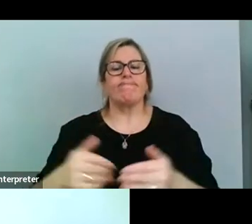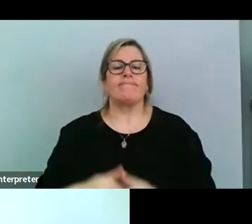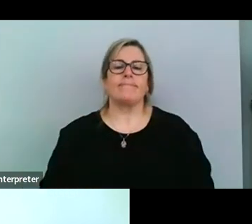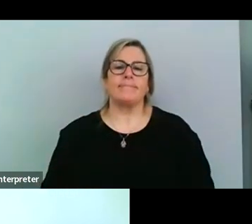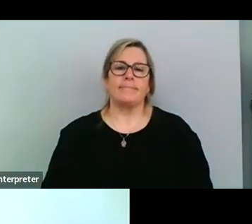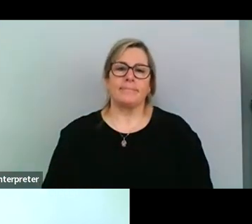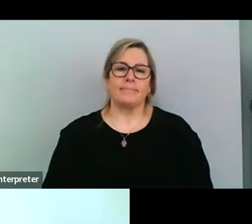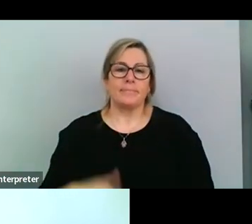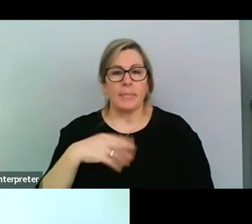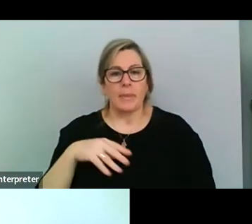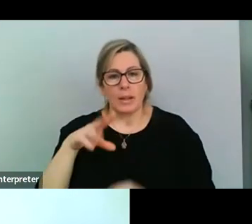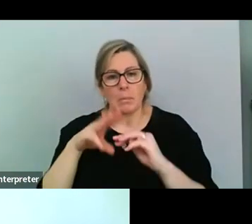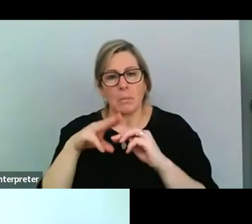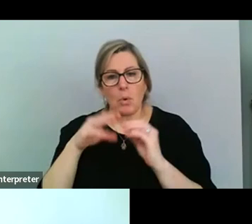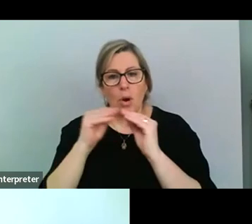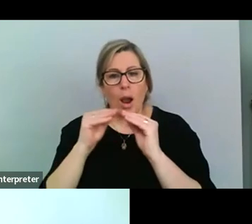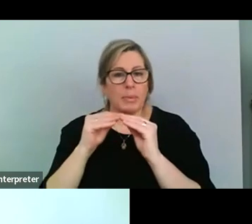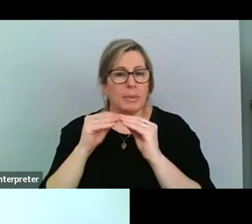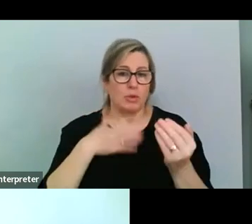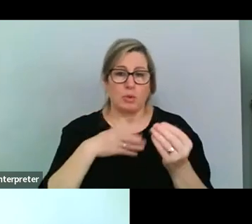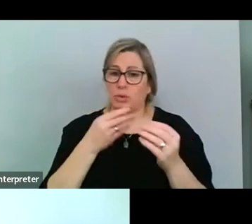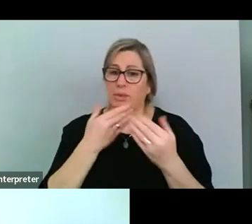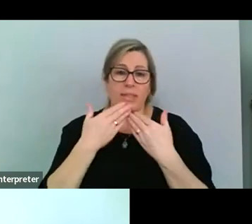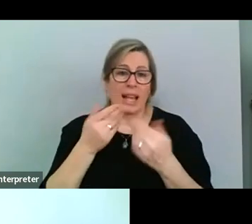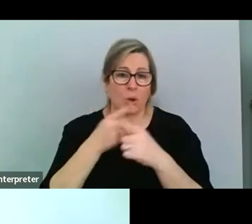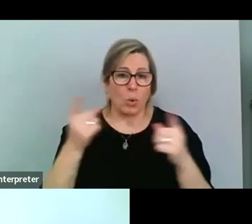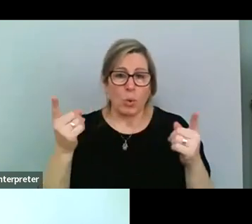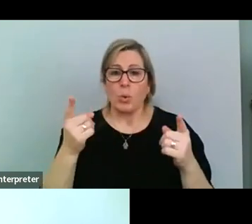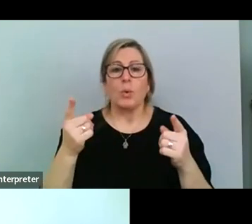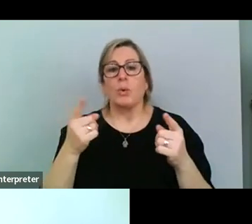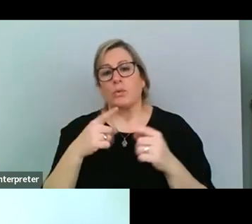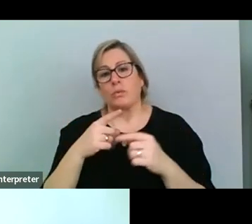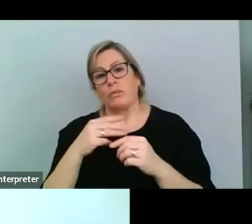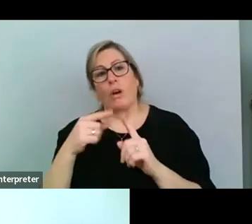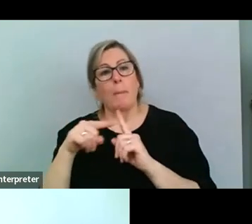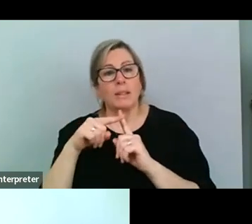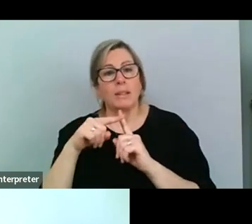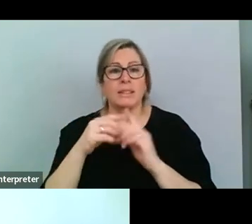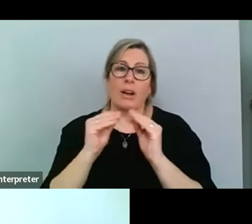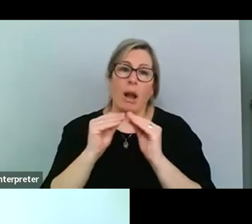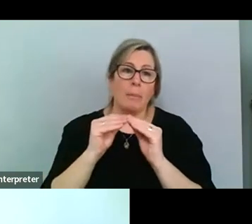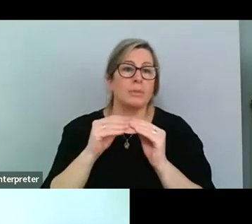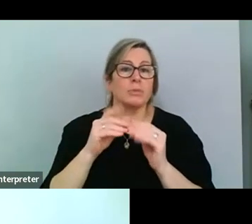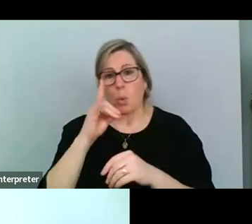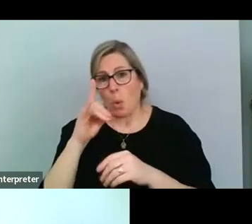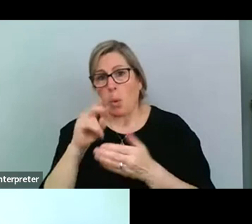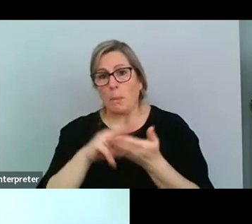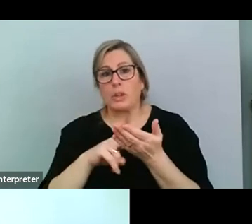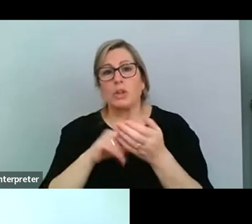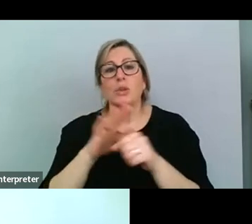I'm just reading some of the comments there. Yeah, so thank you so much for all of the positive comments. I really hope it is useful for